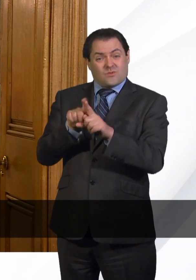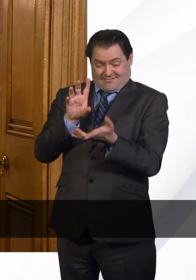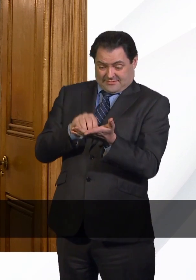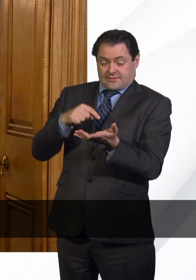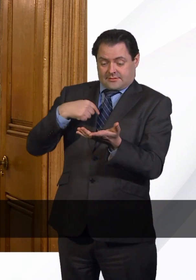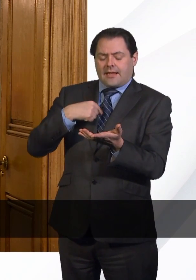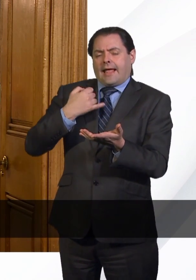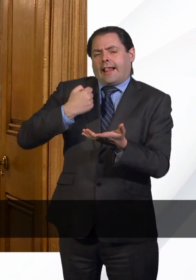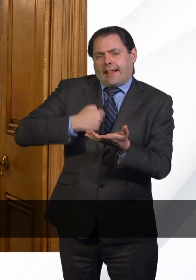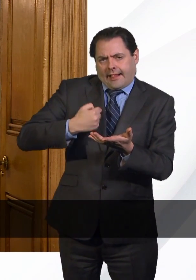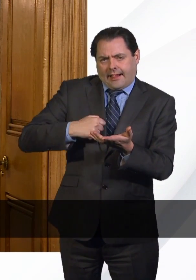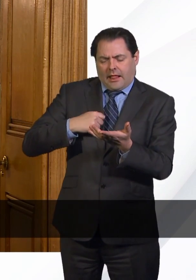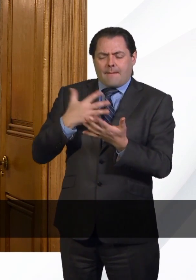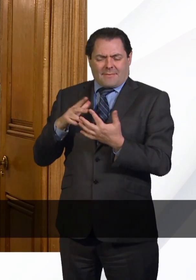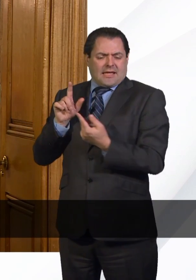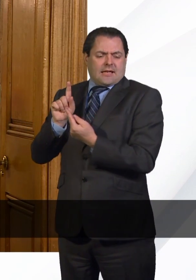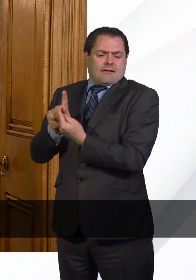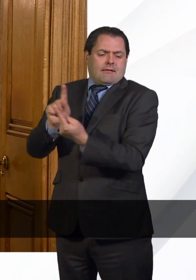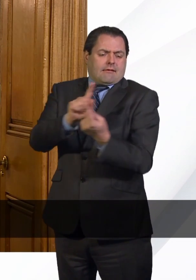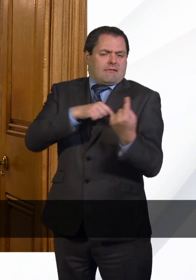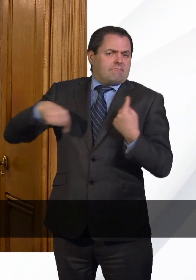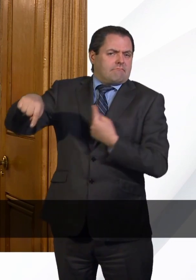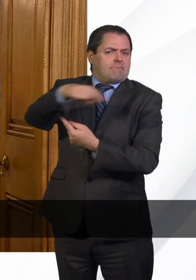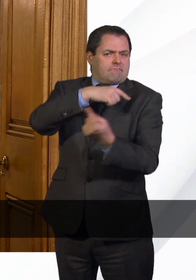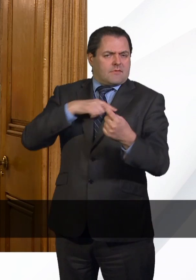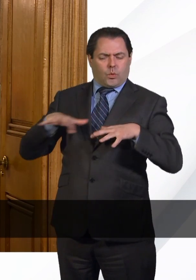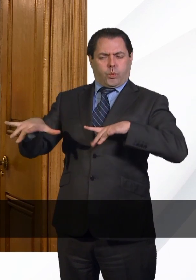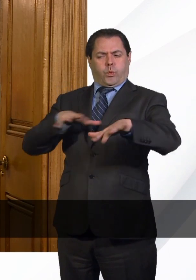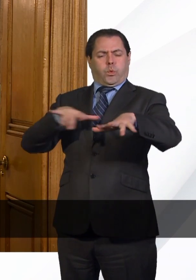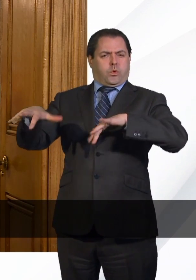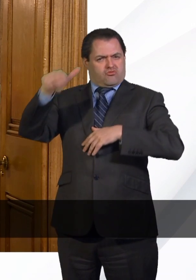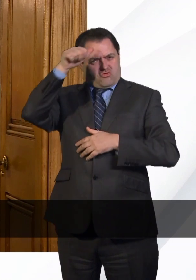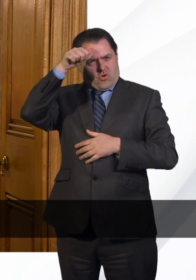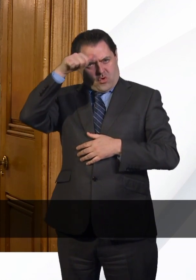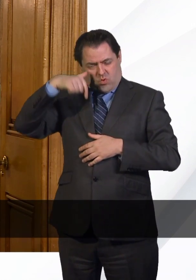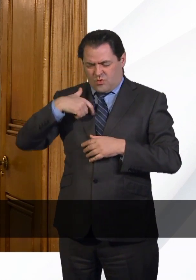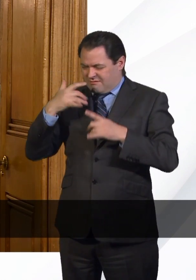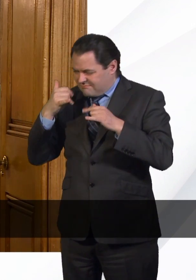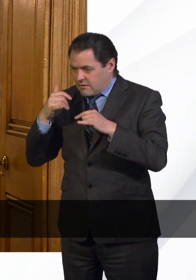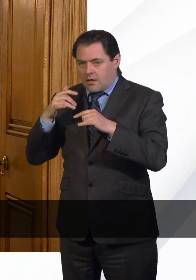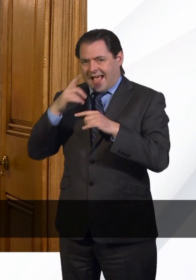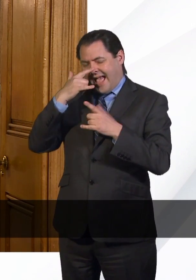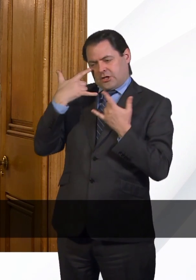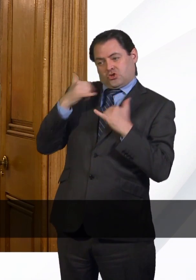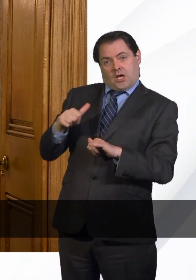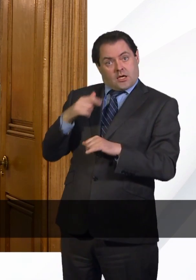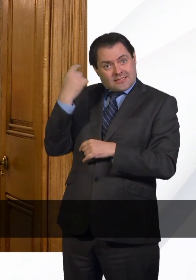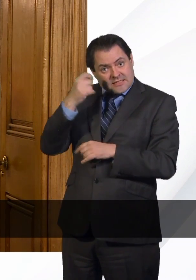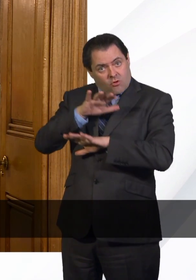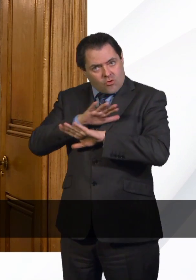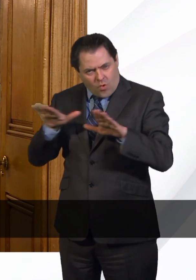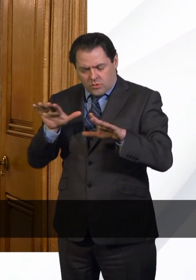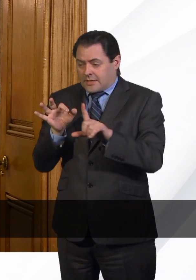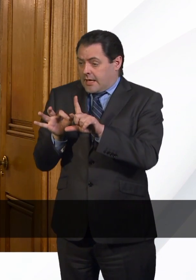lot, we'll use it to make things better, and we want to hear from you. I want to stress, and this is really important, that this trial